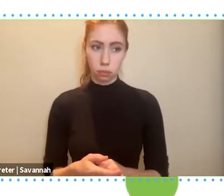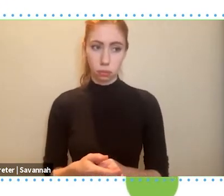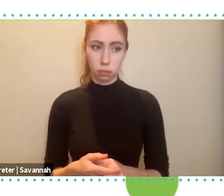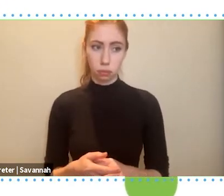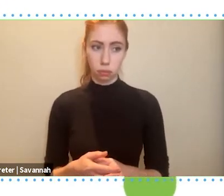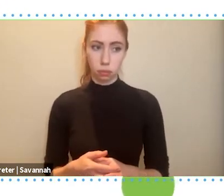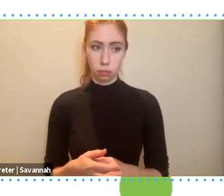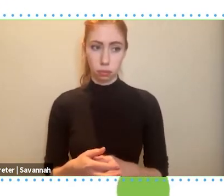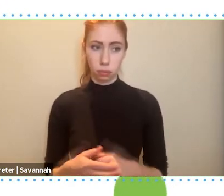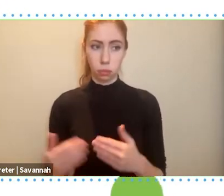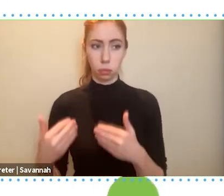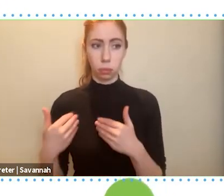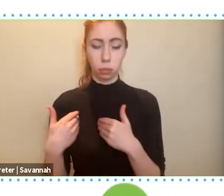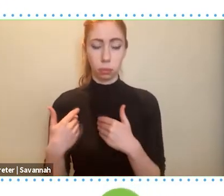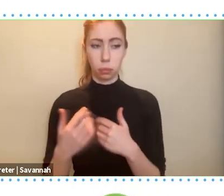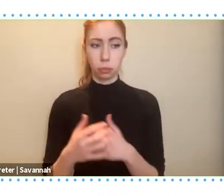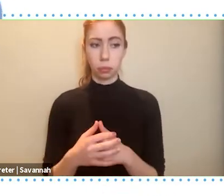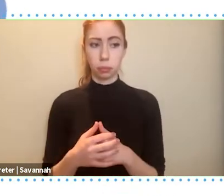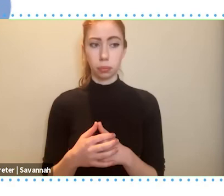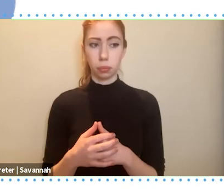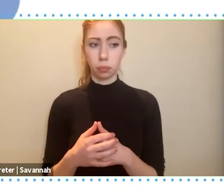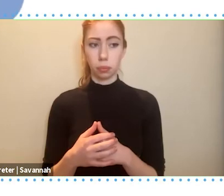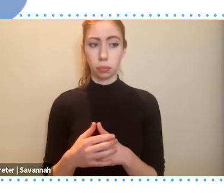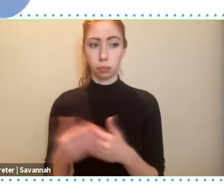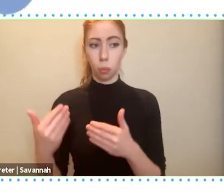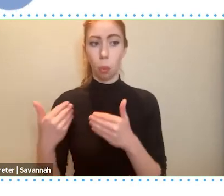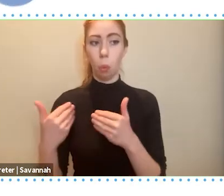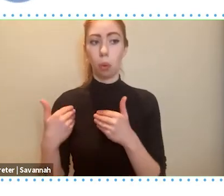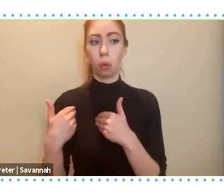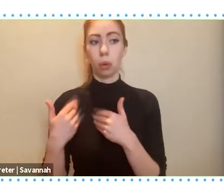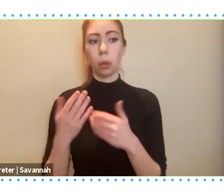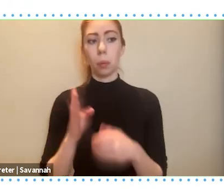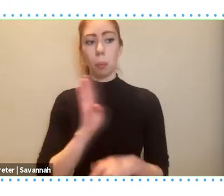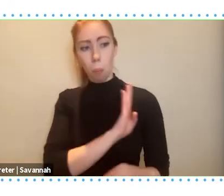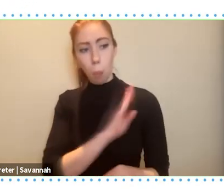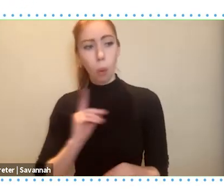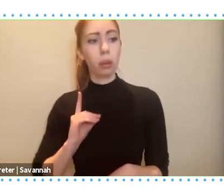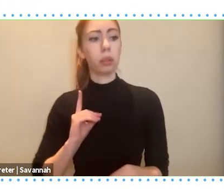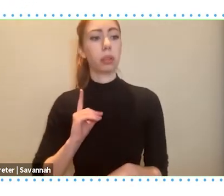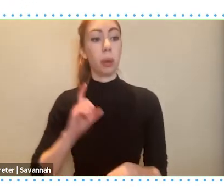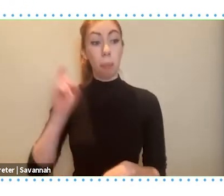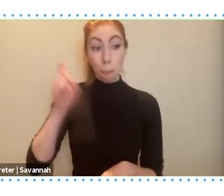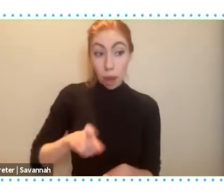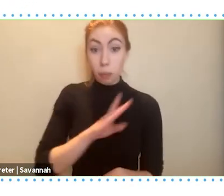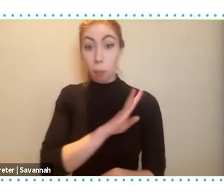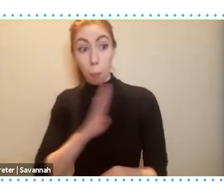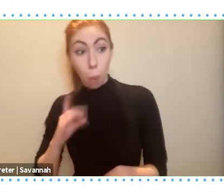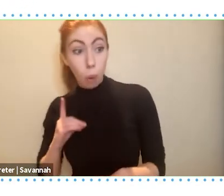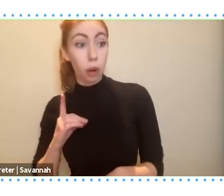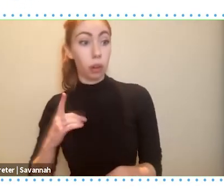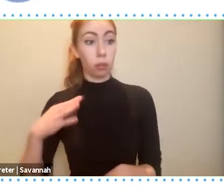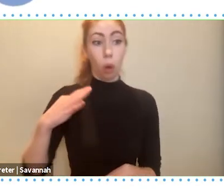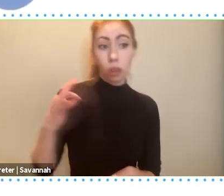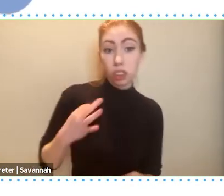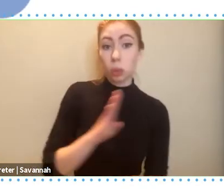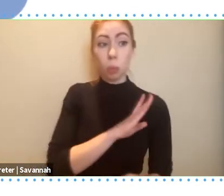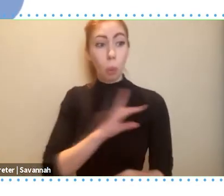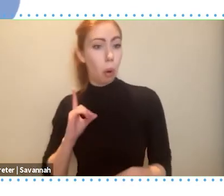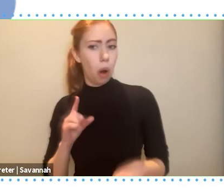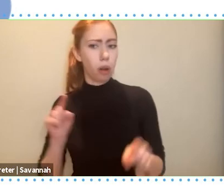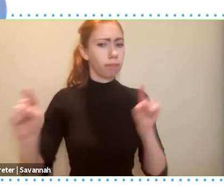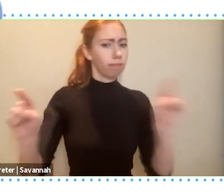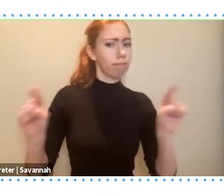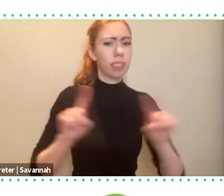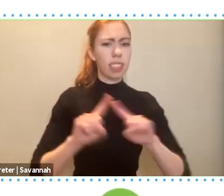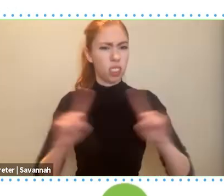board, so that the integrity board is actually more about that community representation, and the minimally viable board can be about